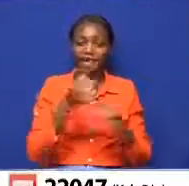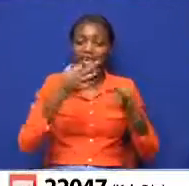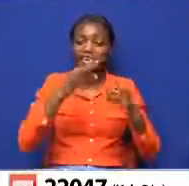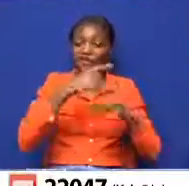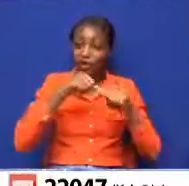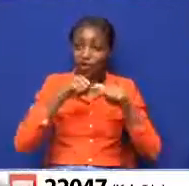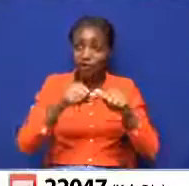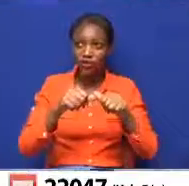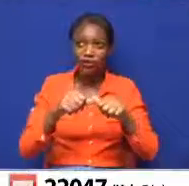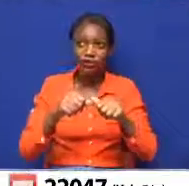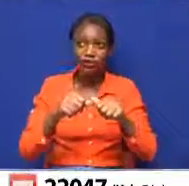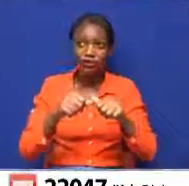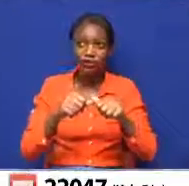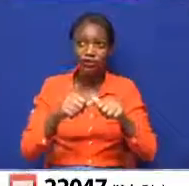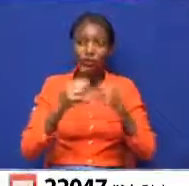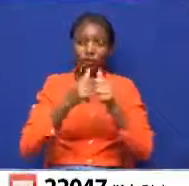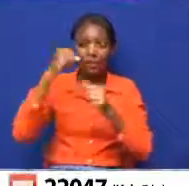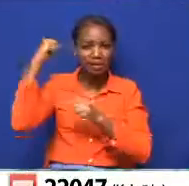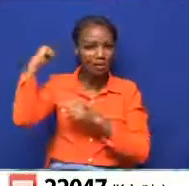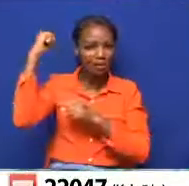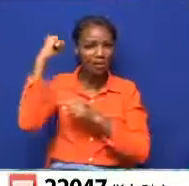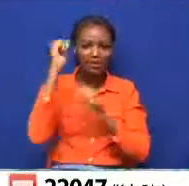tukiendelea na siasa duni.